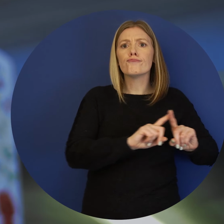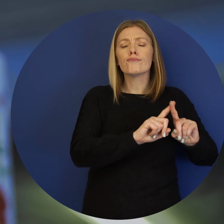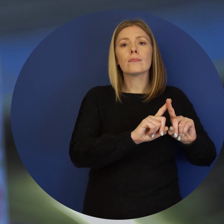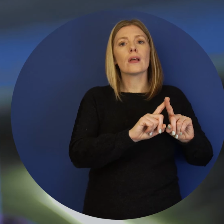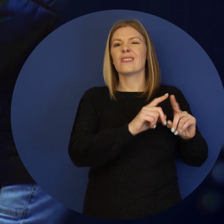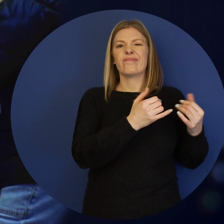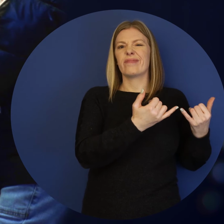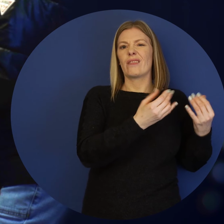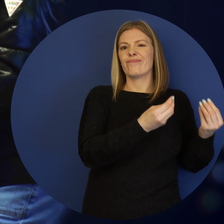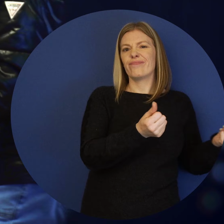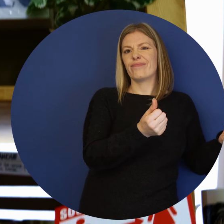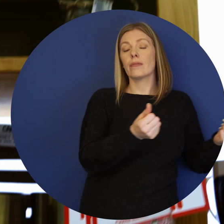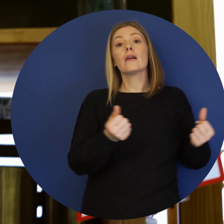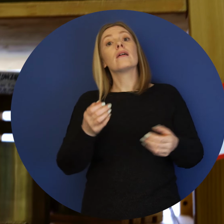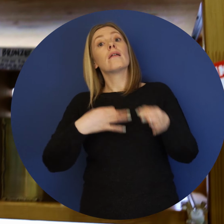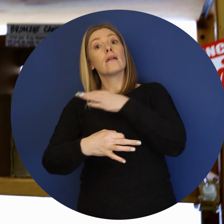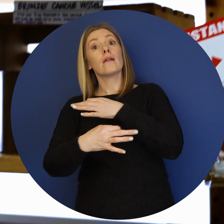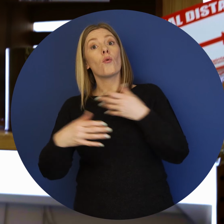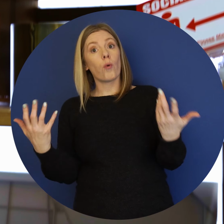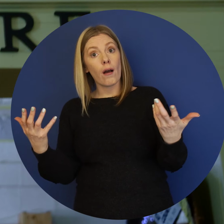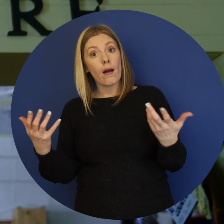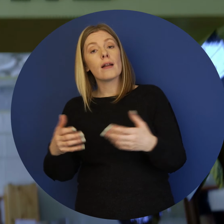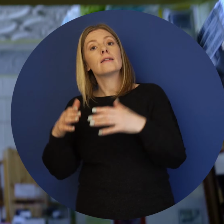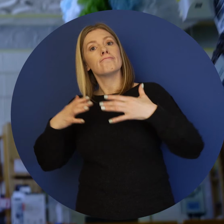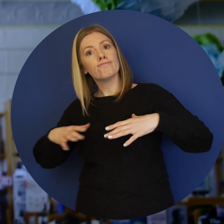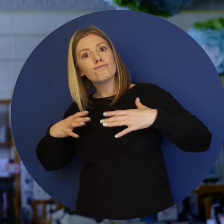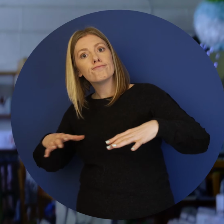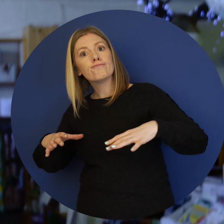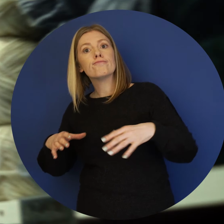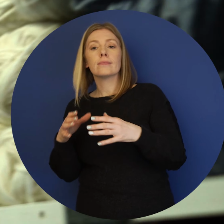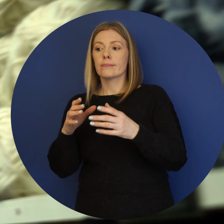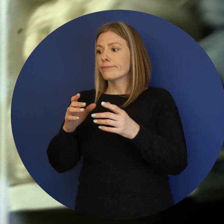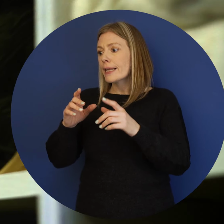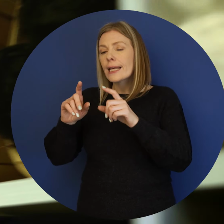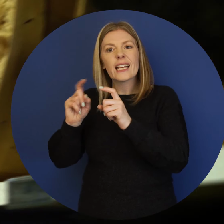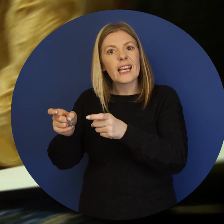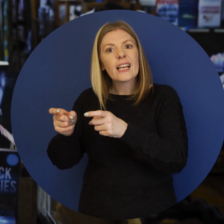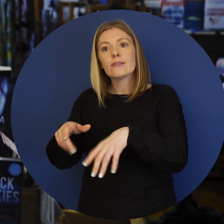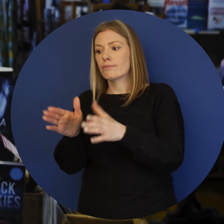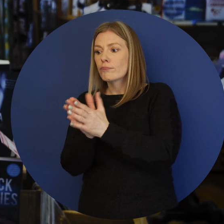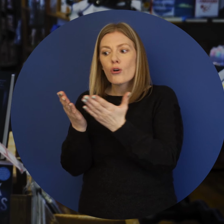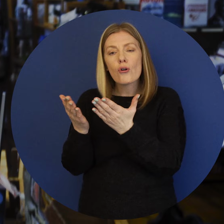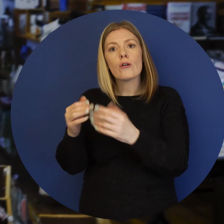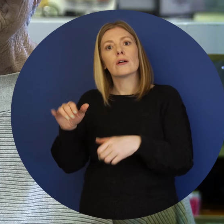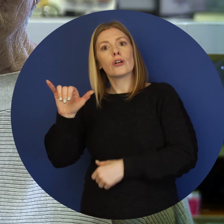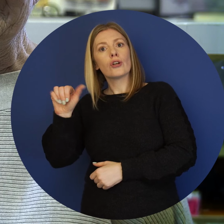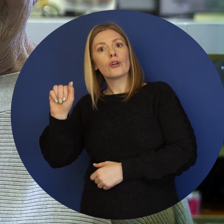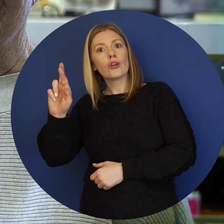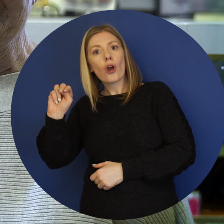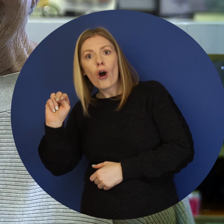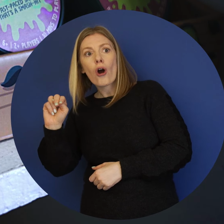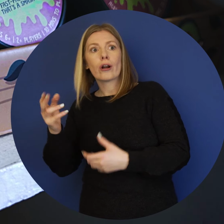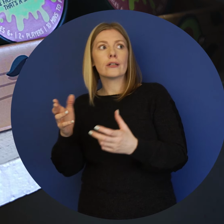array of clothing, giftware and books, yarns, shoes, as I said, you name it